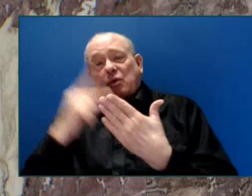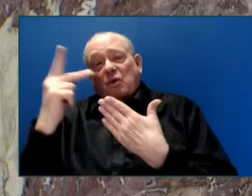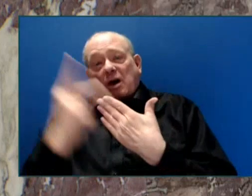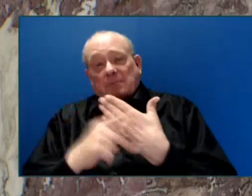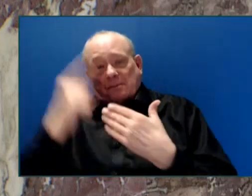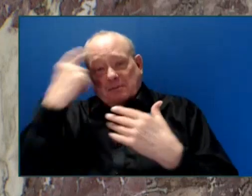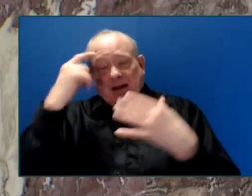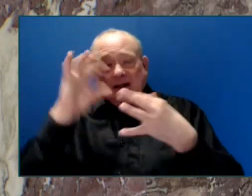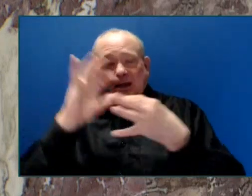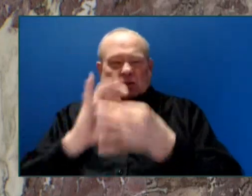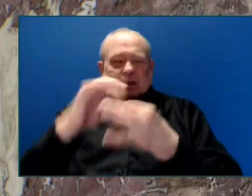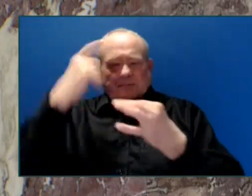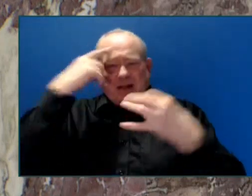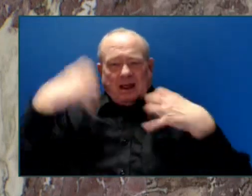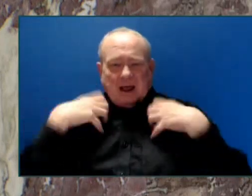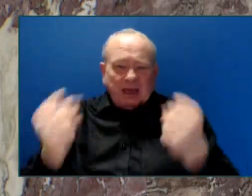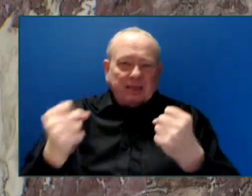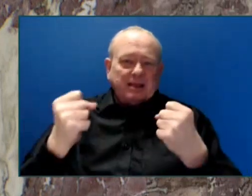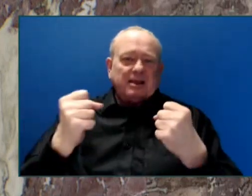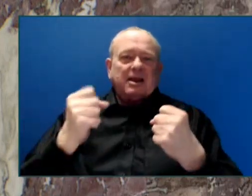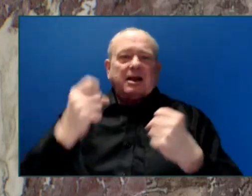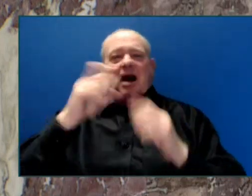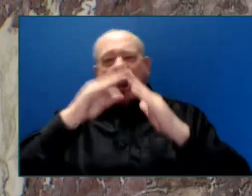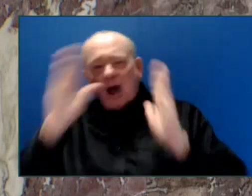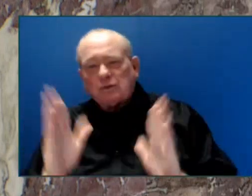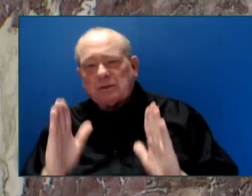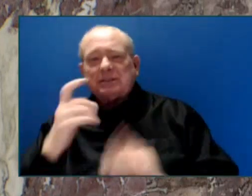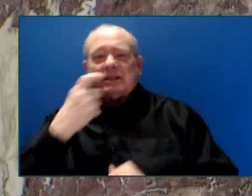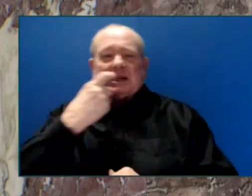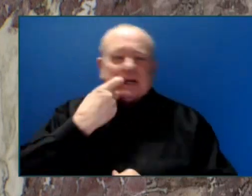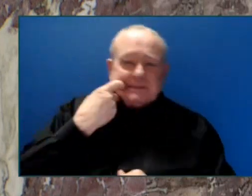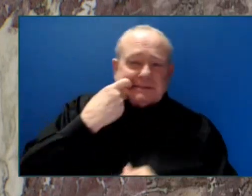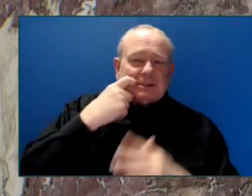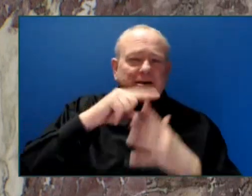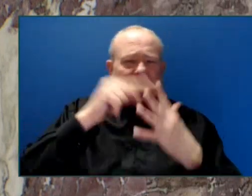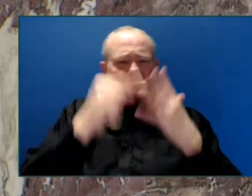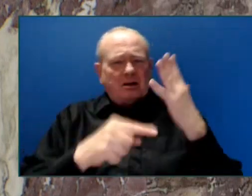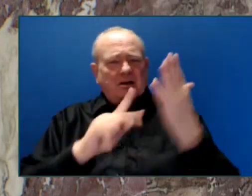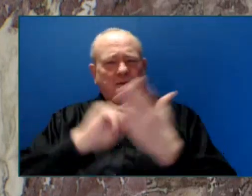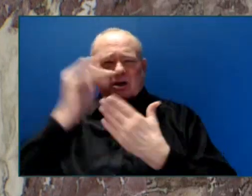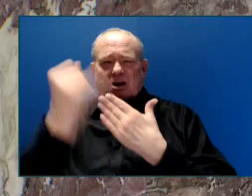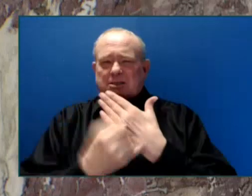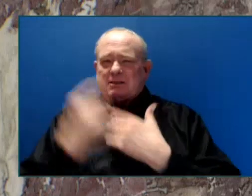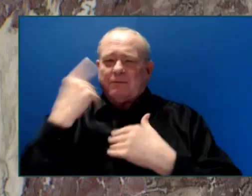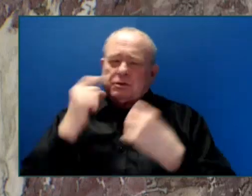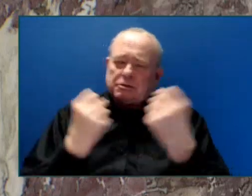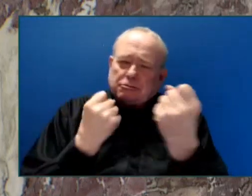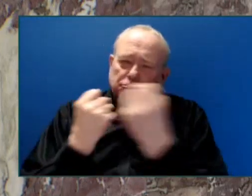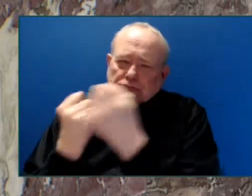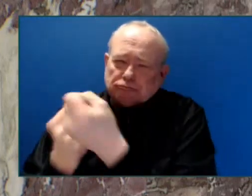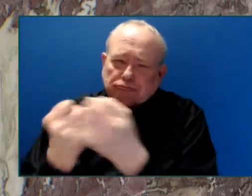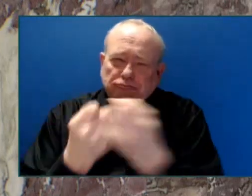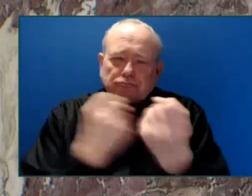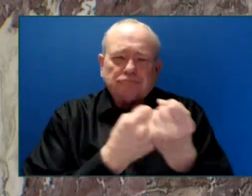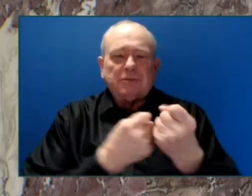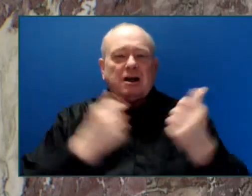with the situation that communities such as yours are facing, Honourable Speaker. We've been doing a lot of work. There's a lot more to do, but we're committed to doing it.